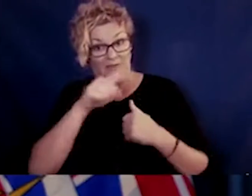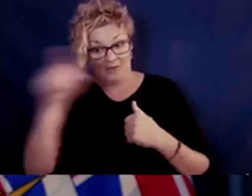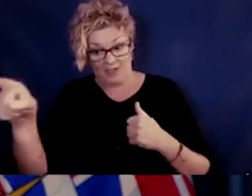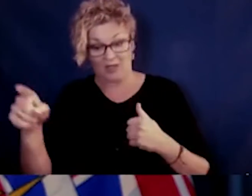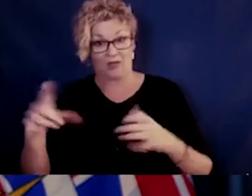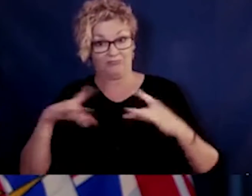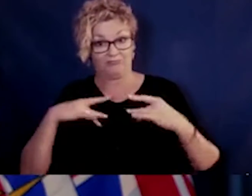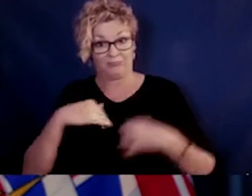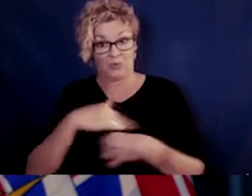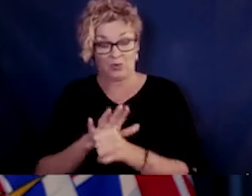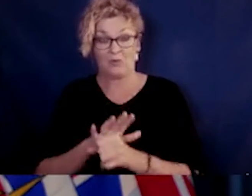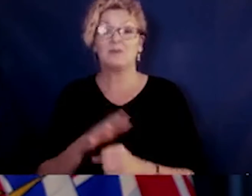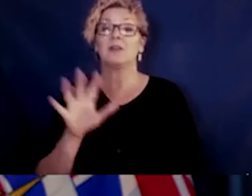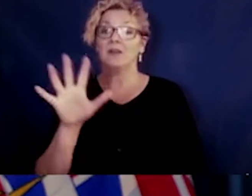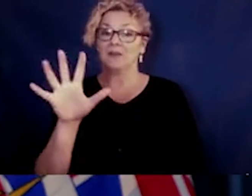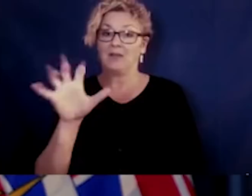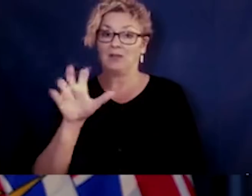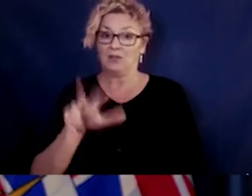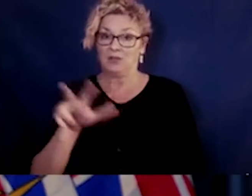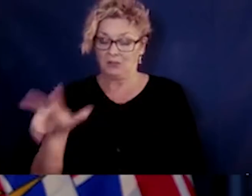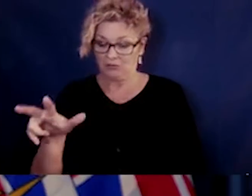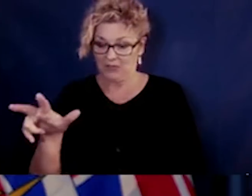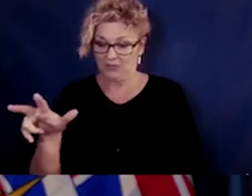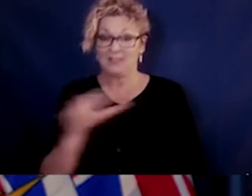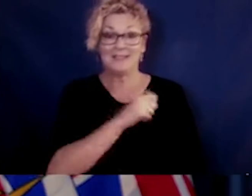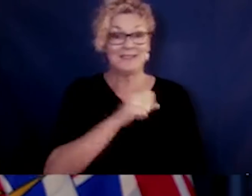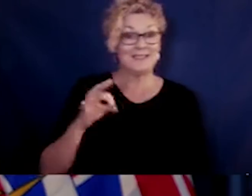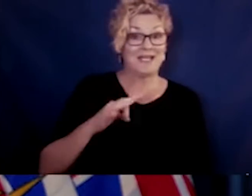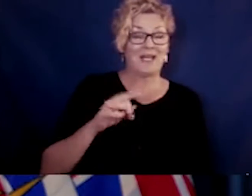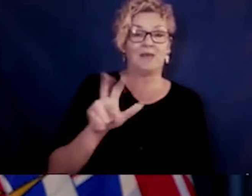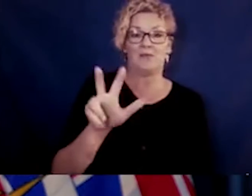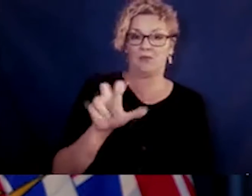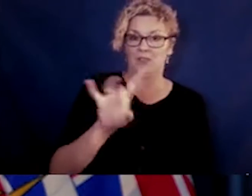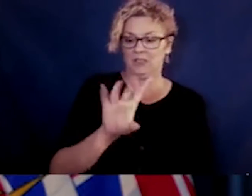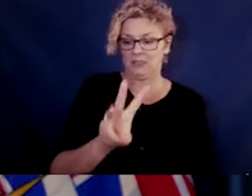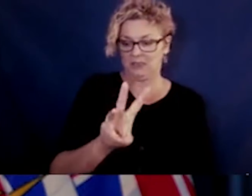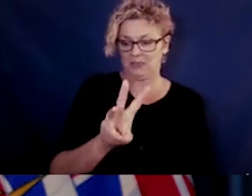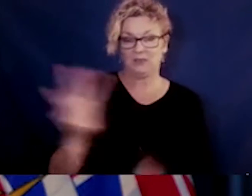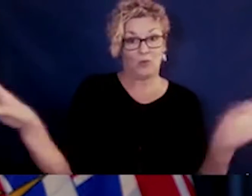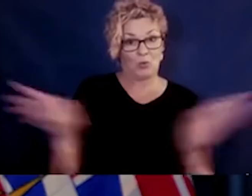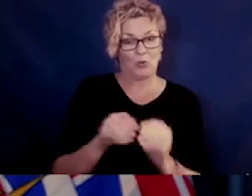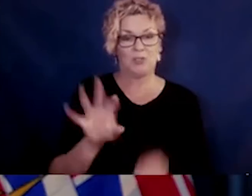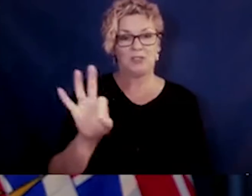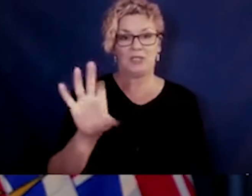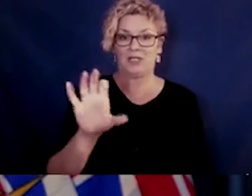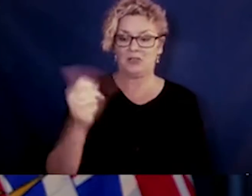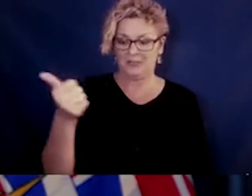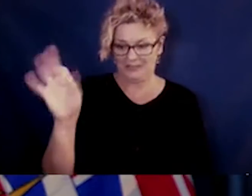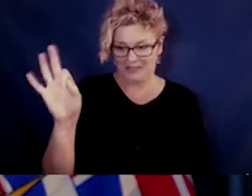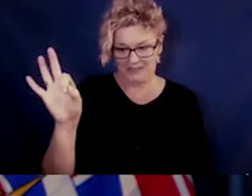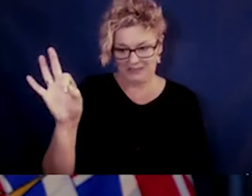context. As we know, our lab teams are working to process as many tests as positive as we've increased our numbers over the past